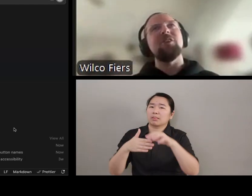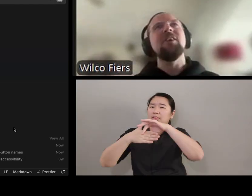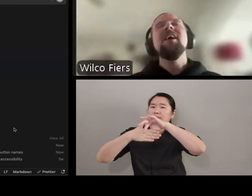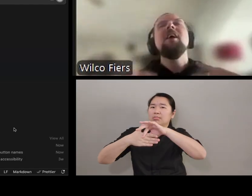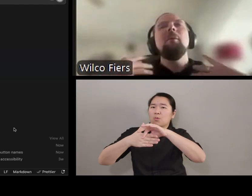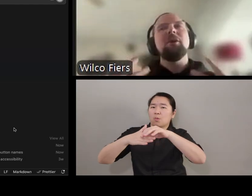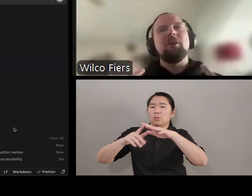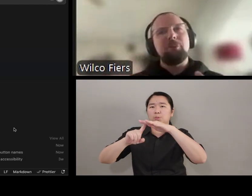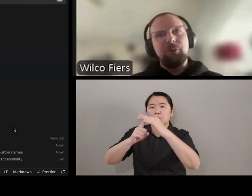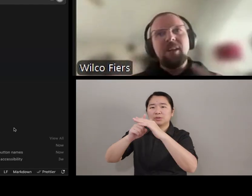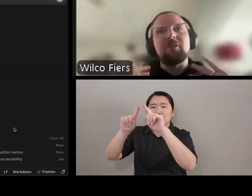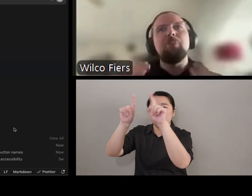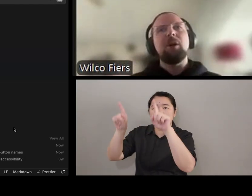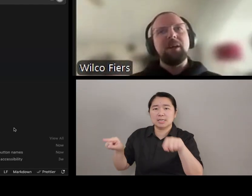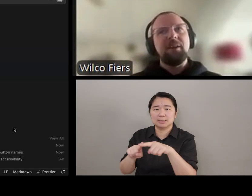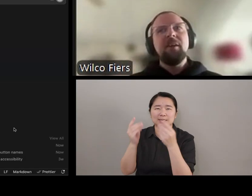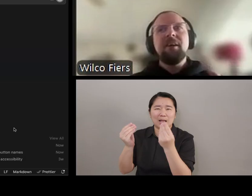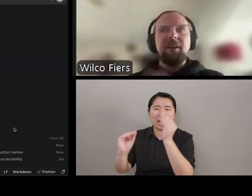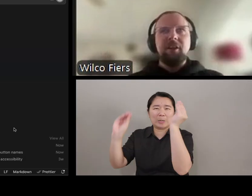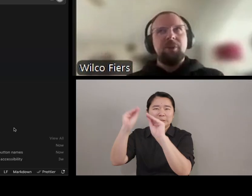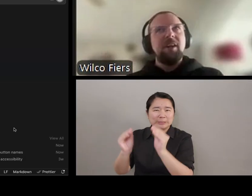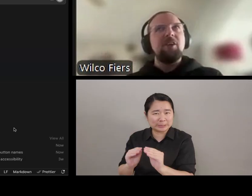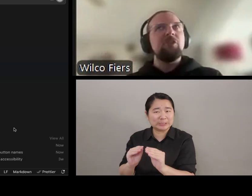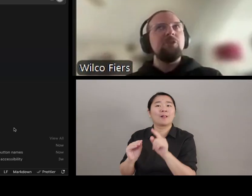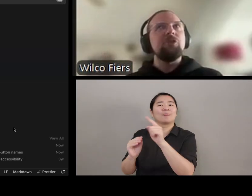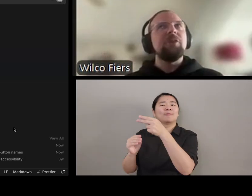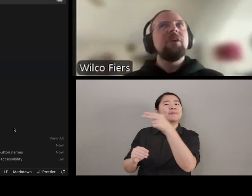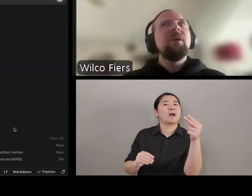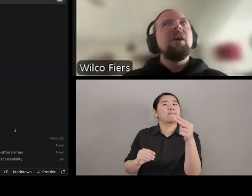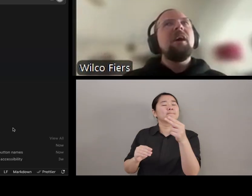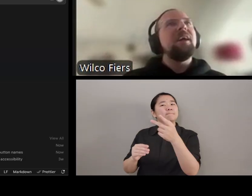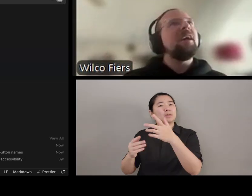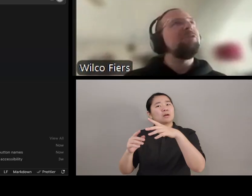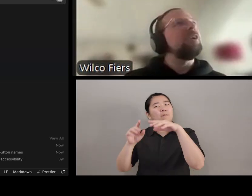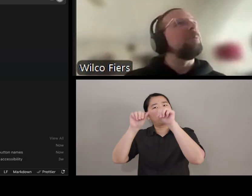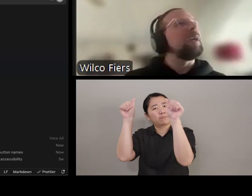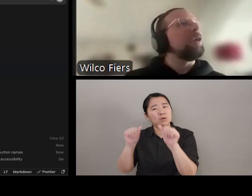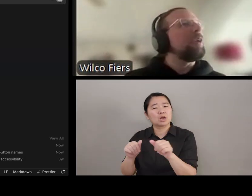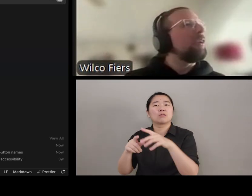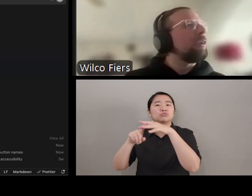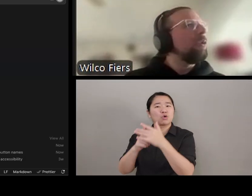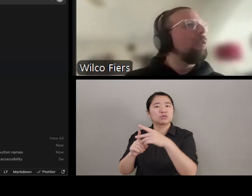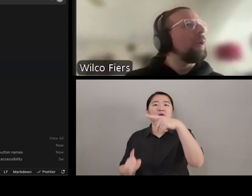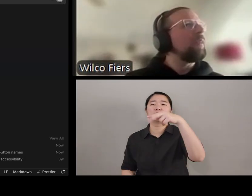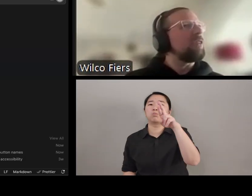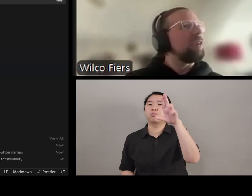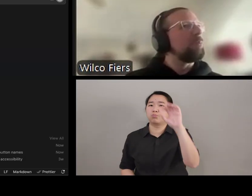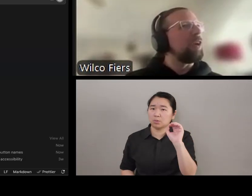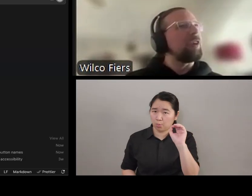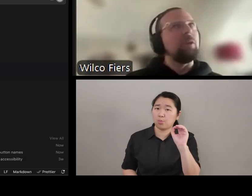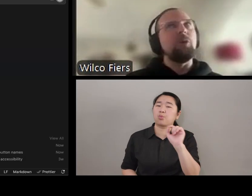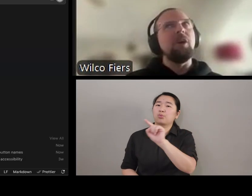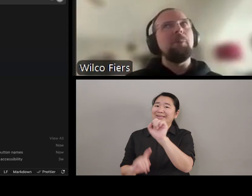details here. Model Context Protocol, it's a plugin into an AI solution. I have here my code editor with that